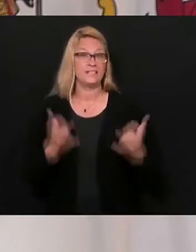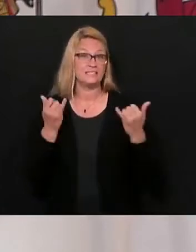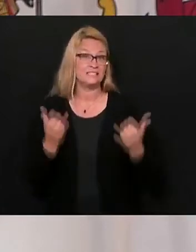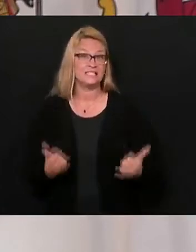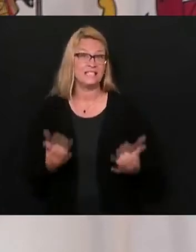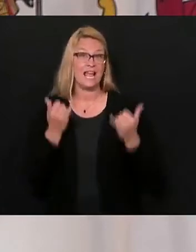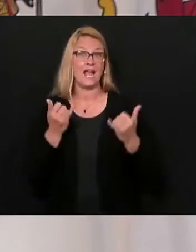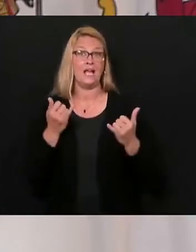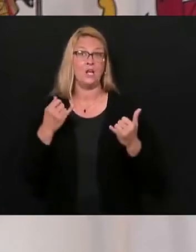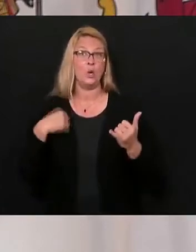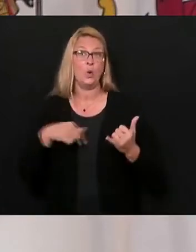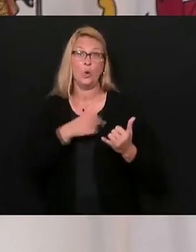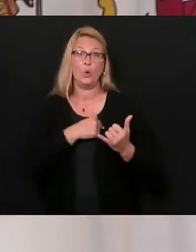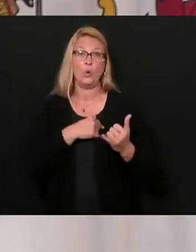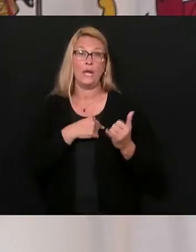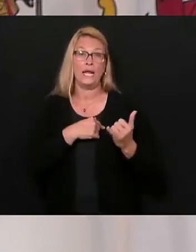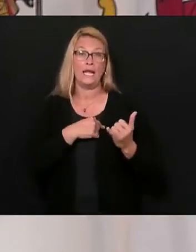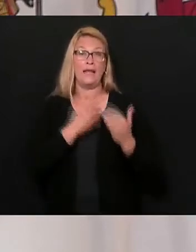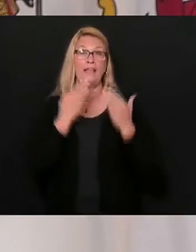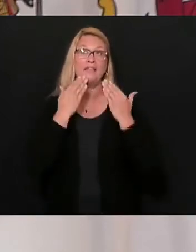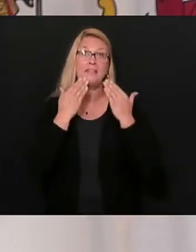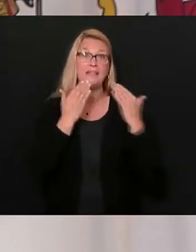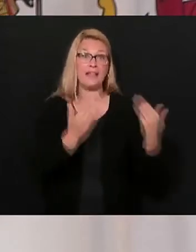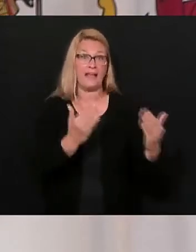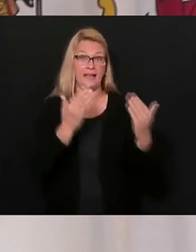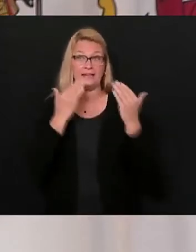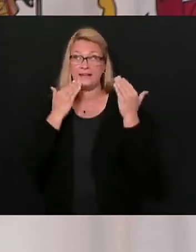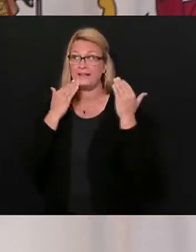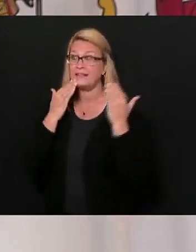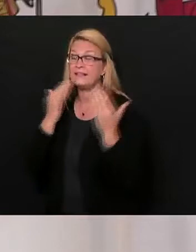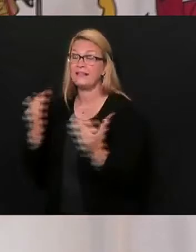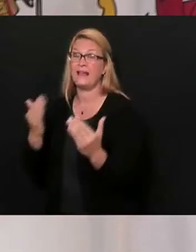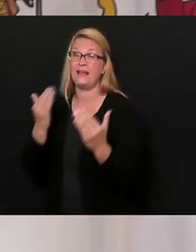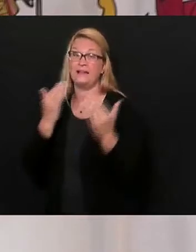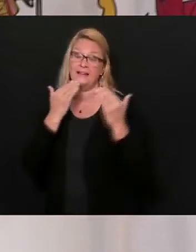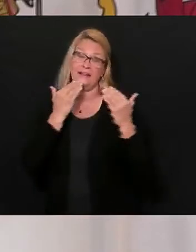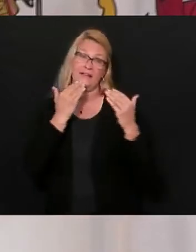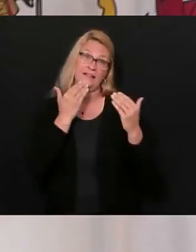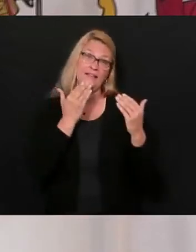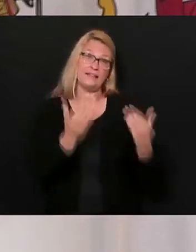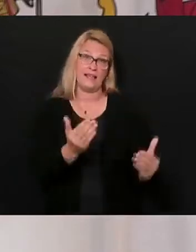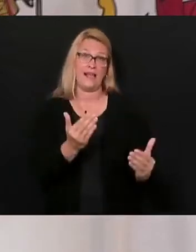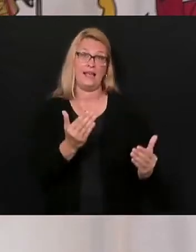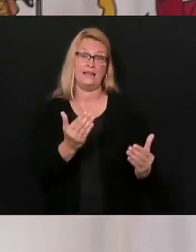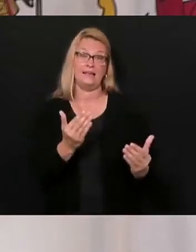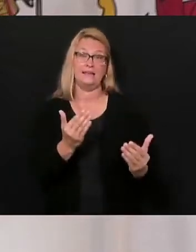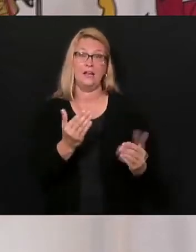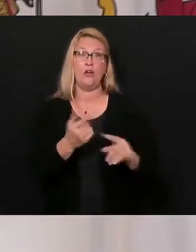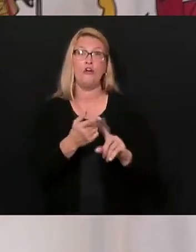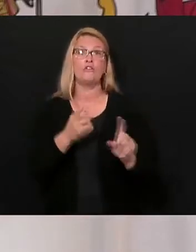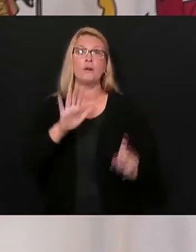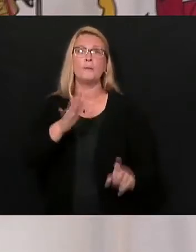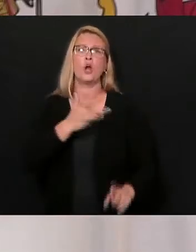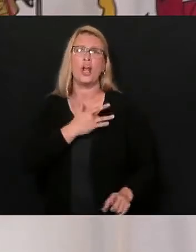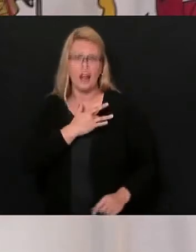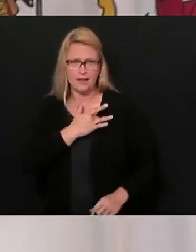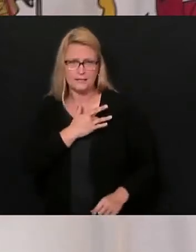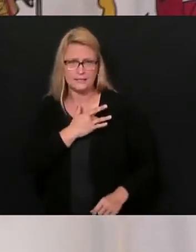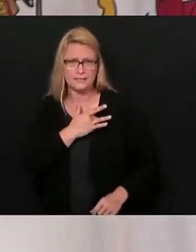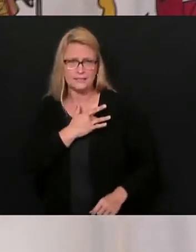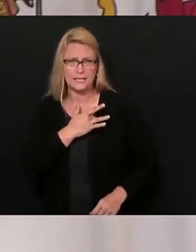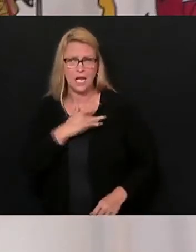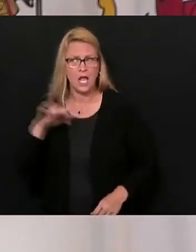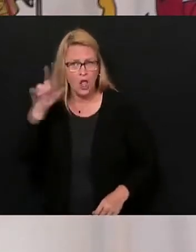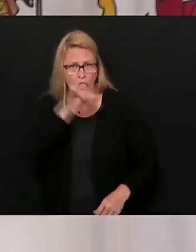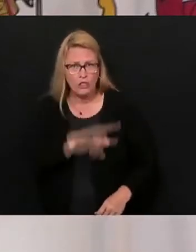of thankfulness that every last one of us should absolutely feel to our heart. What these